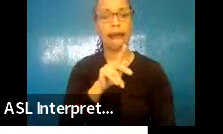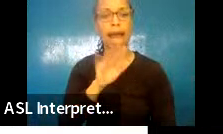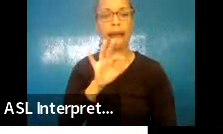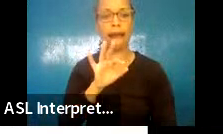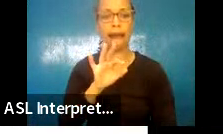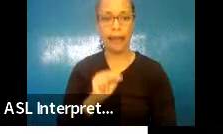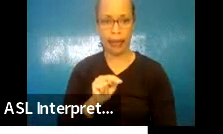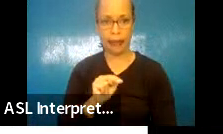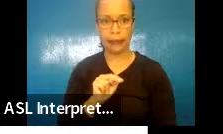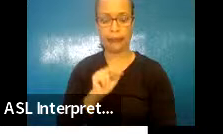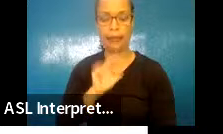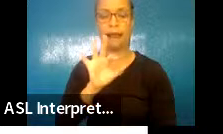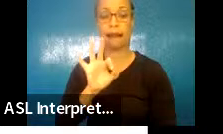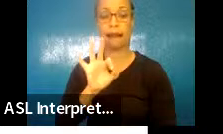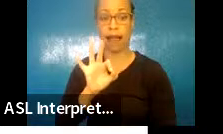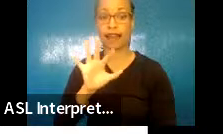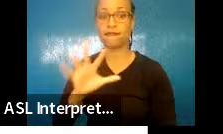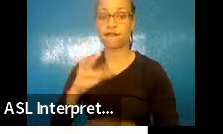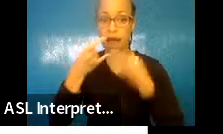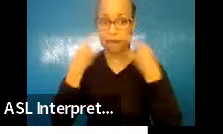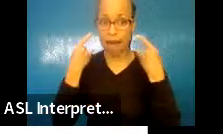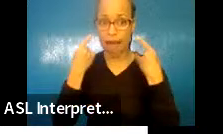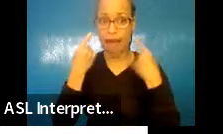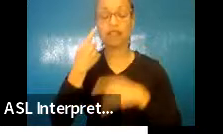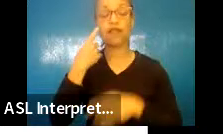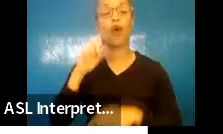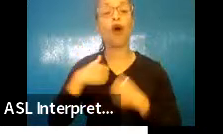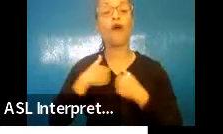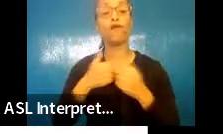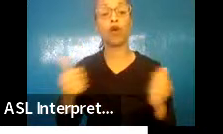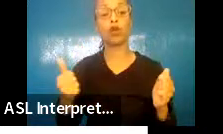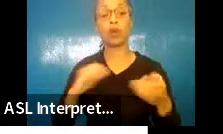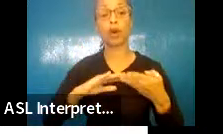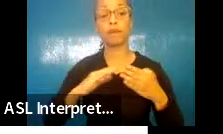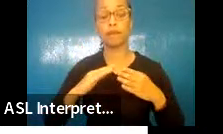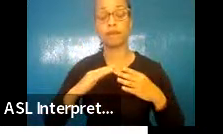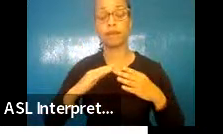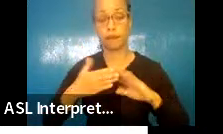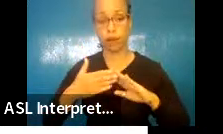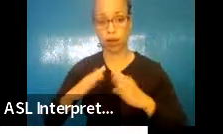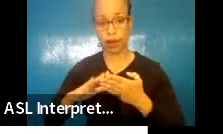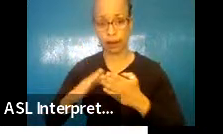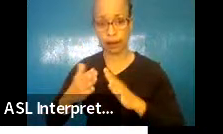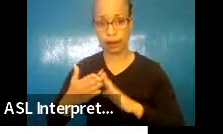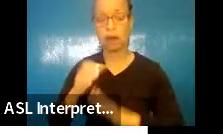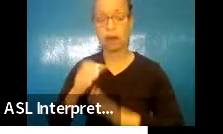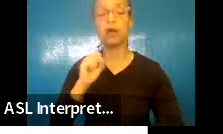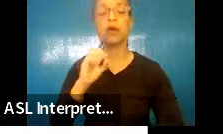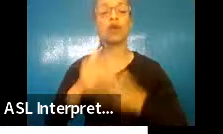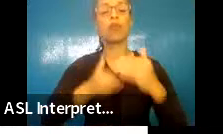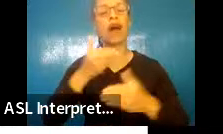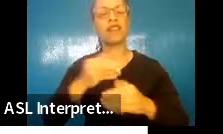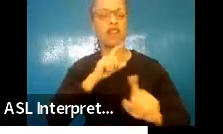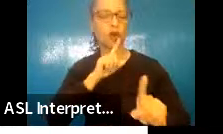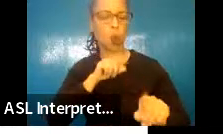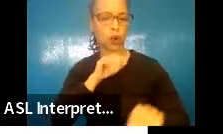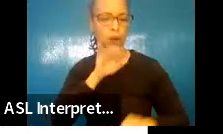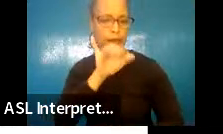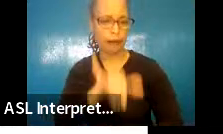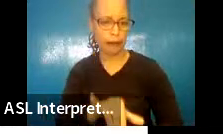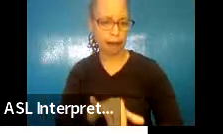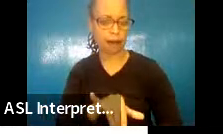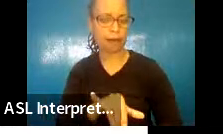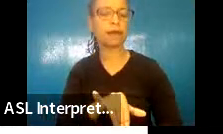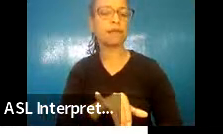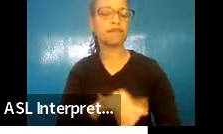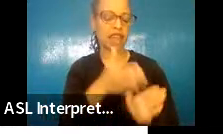our most vulnerable communities, especially those who are immunocompromised. So we are in process of ordering those in phases.